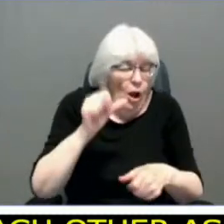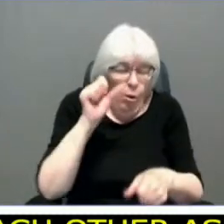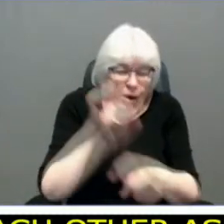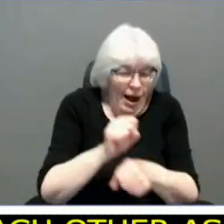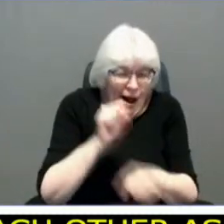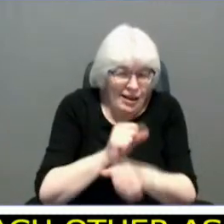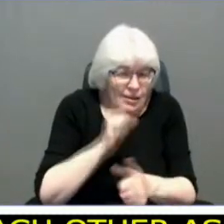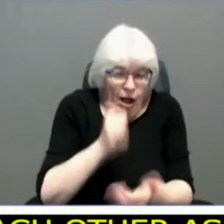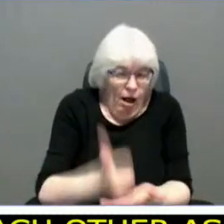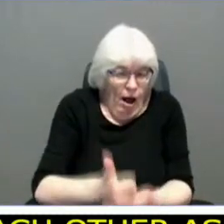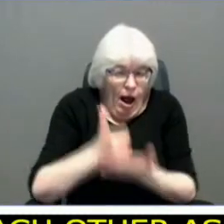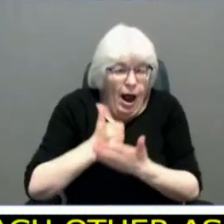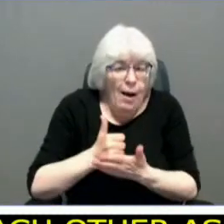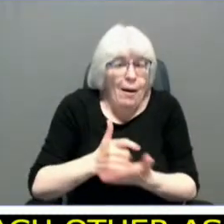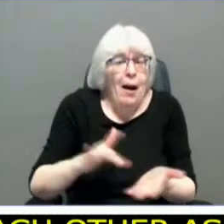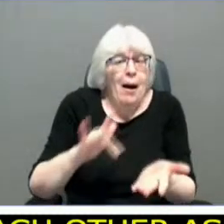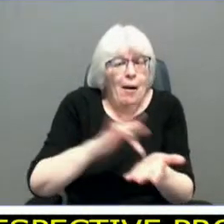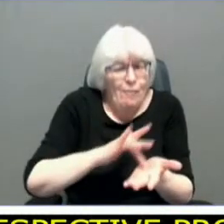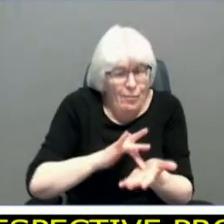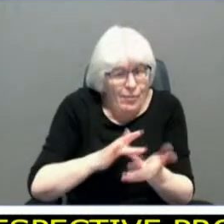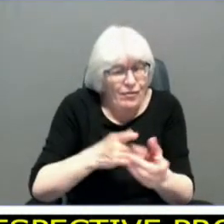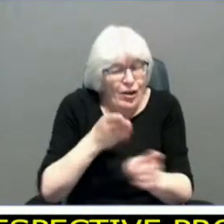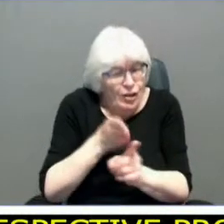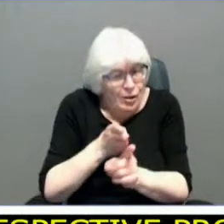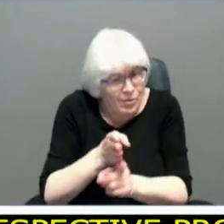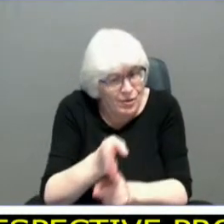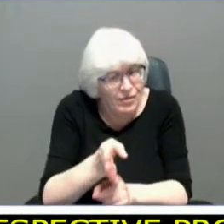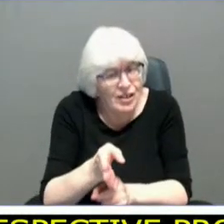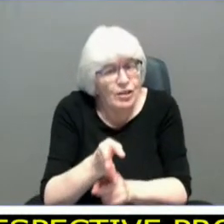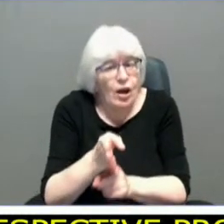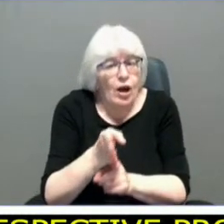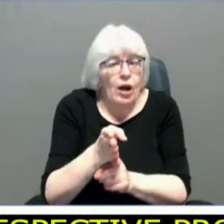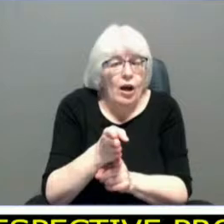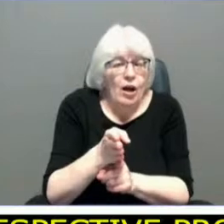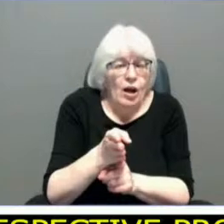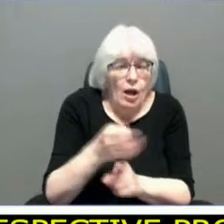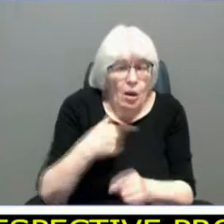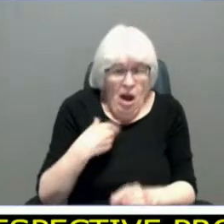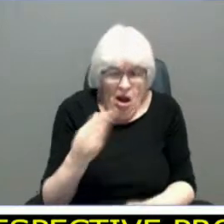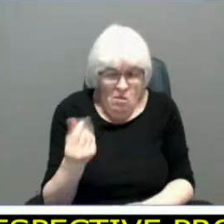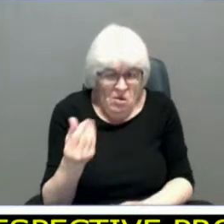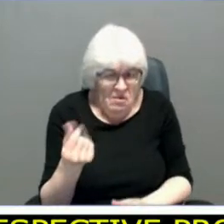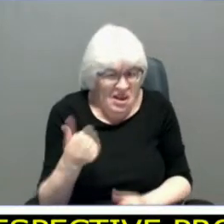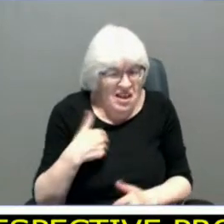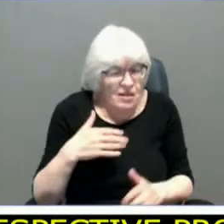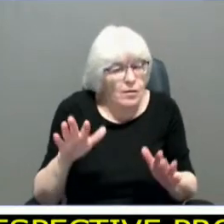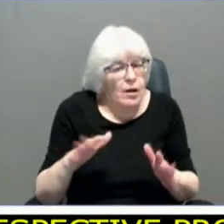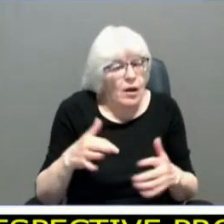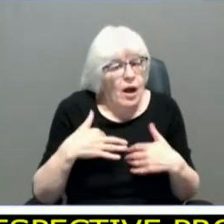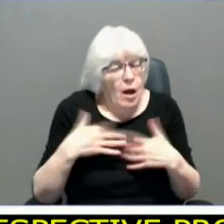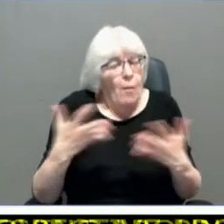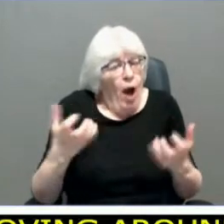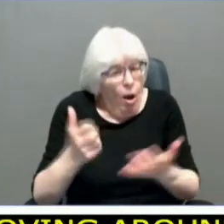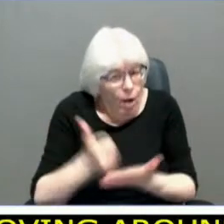professionals to basically say, it's not about how much more I can get paid. It's about how I can help be part of the solution, because